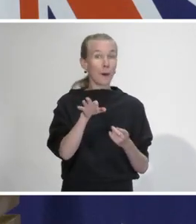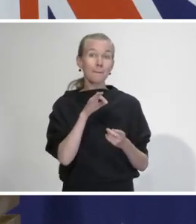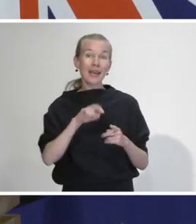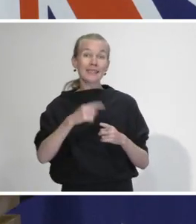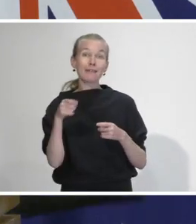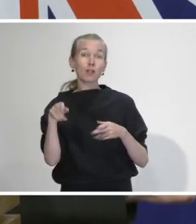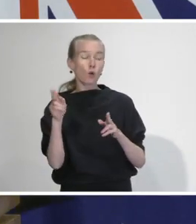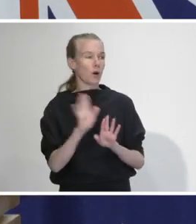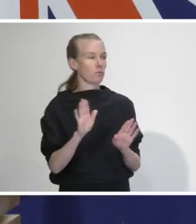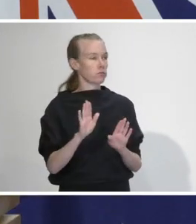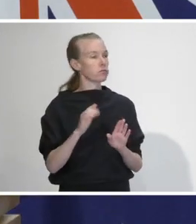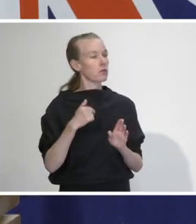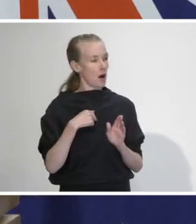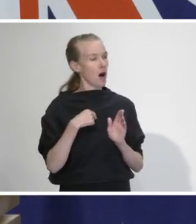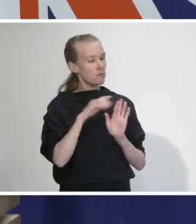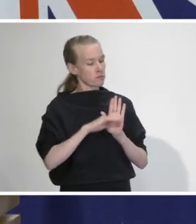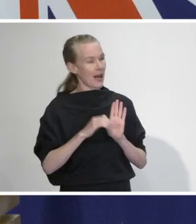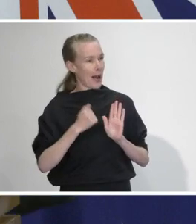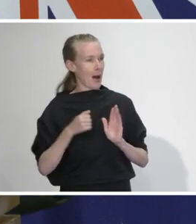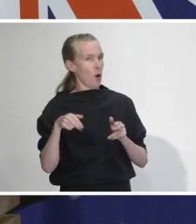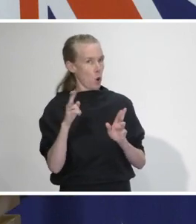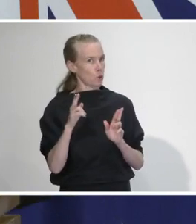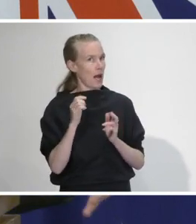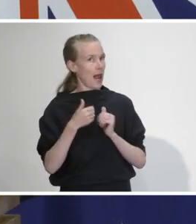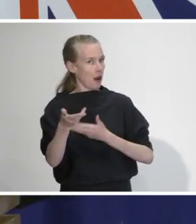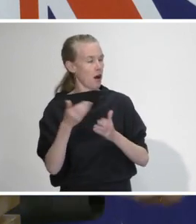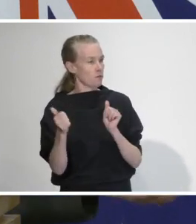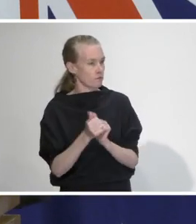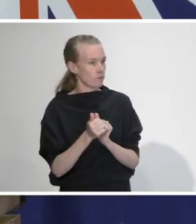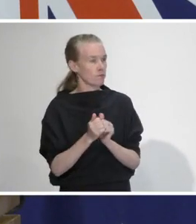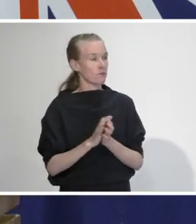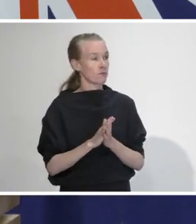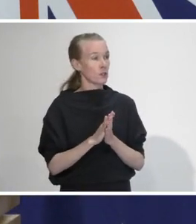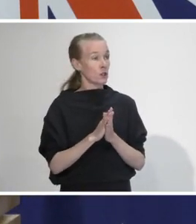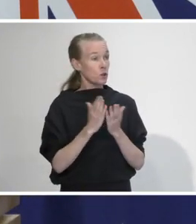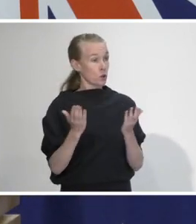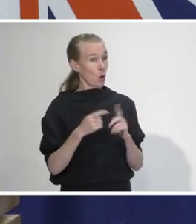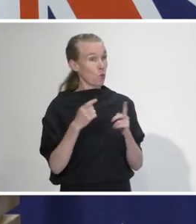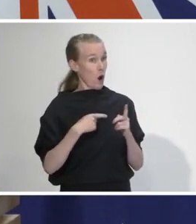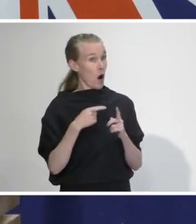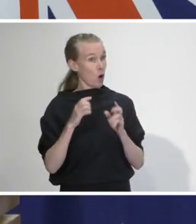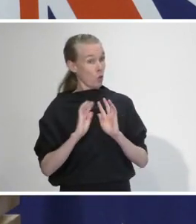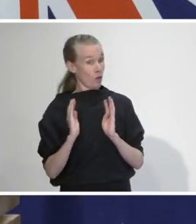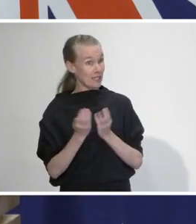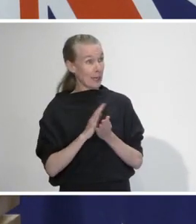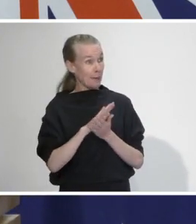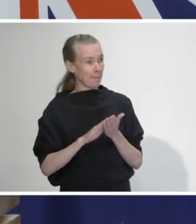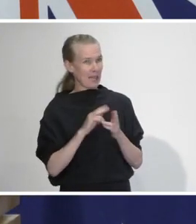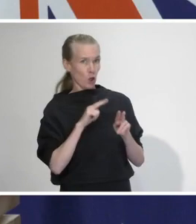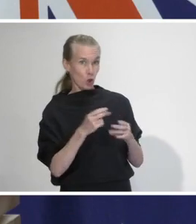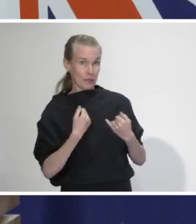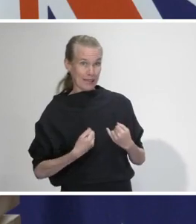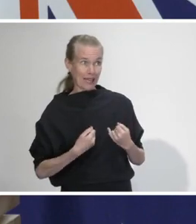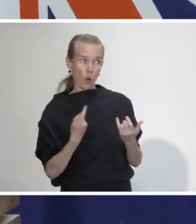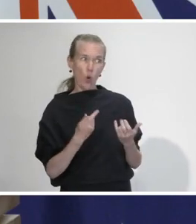with different legal powers. And so quarantine is applied to those who are symptomatic and being tested for COVID-19. But to be absolutely clear,